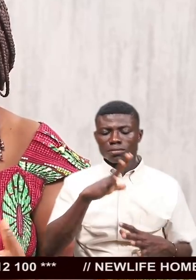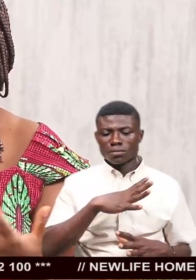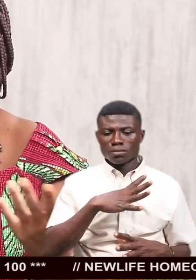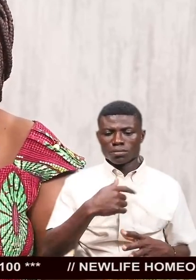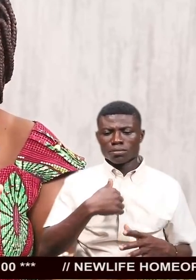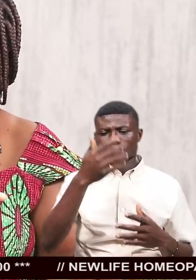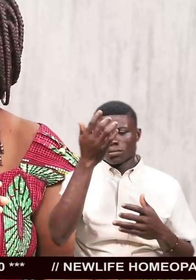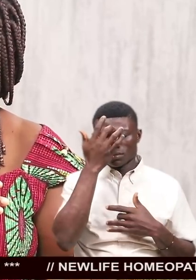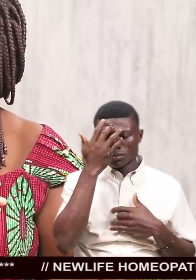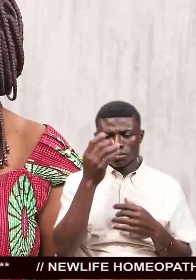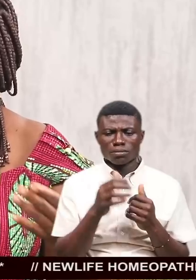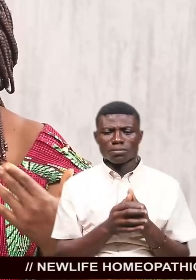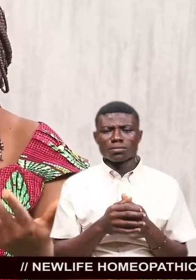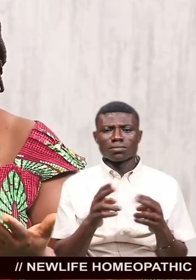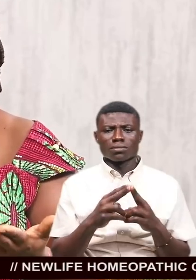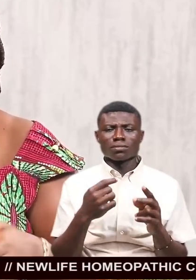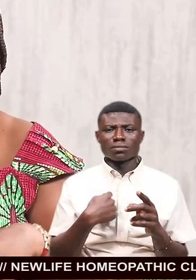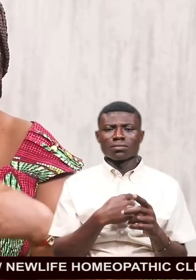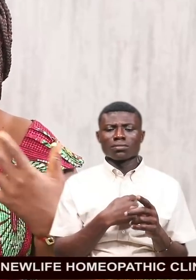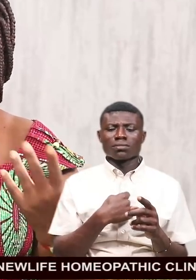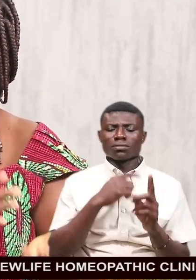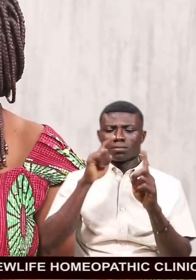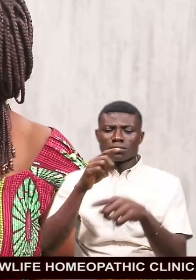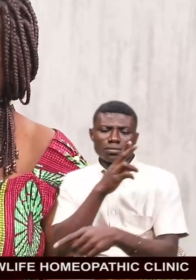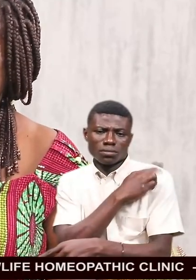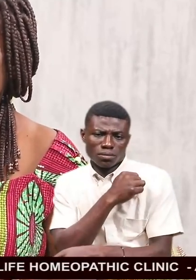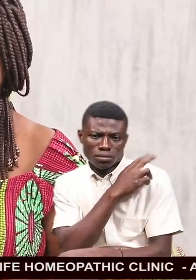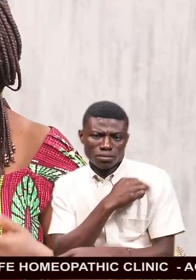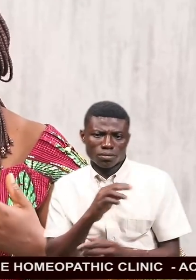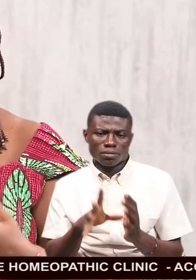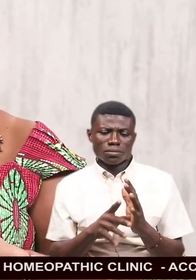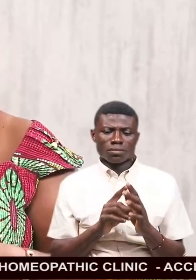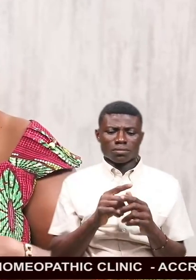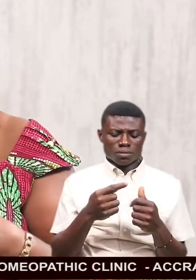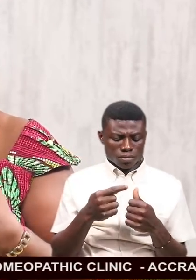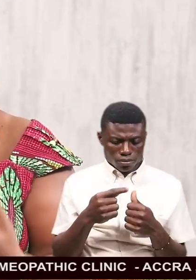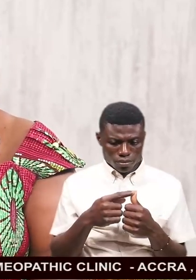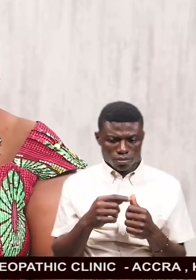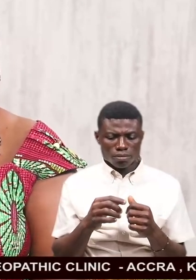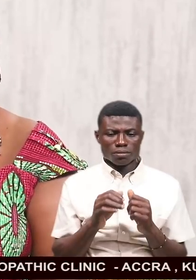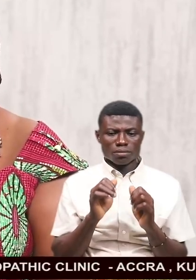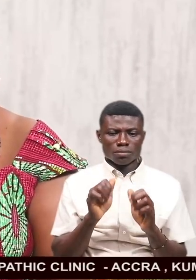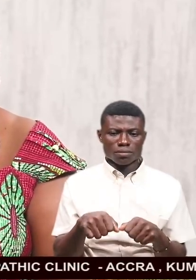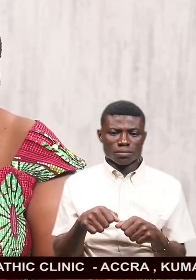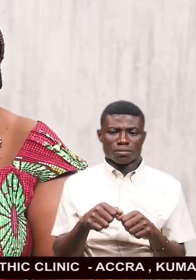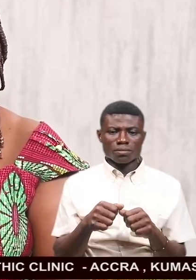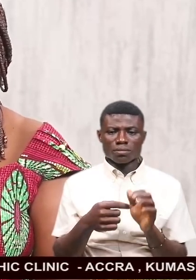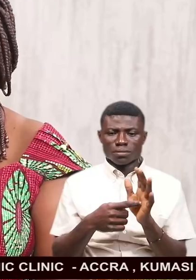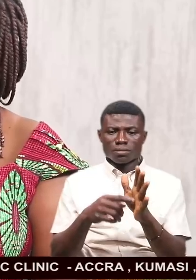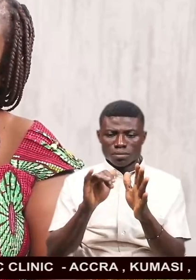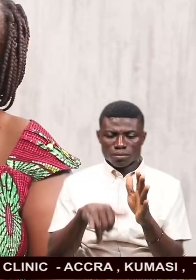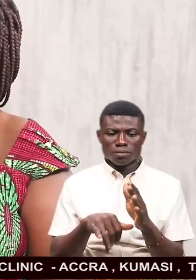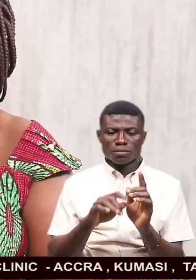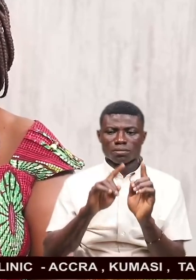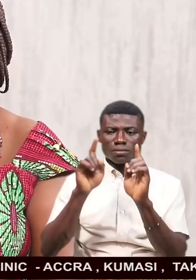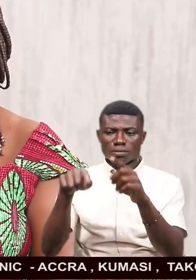Inti me call hospitals. Na me koye test. Onu kwa ti mi SHRE say